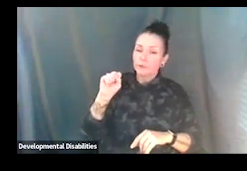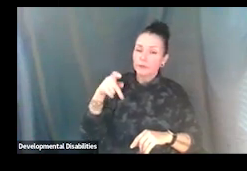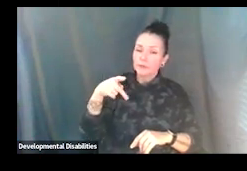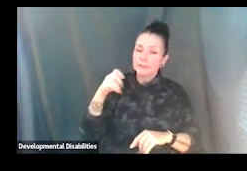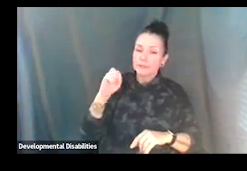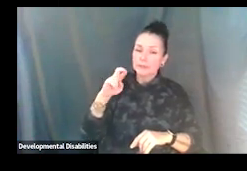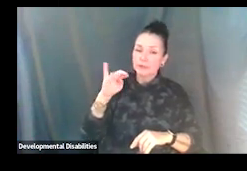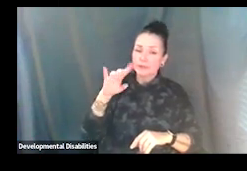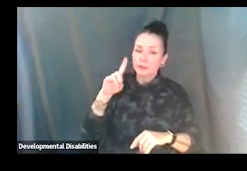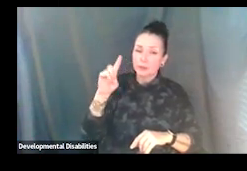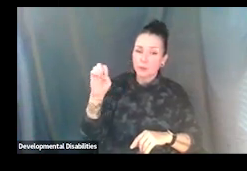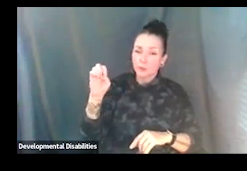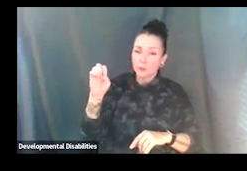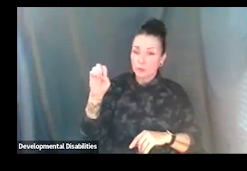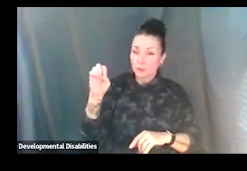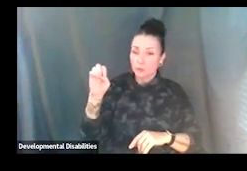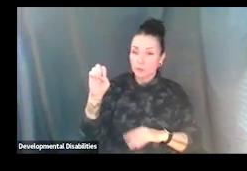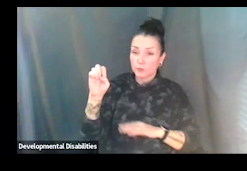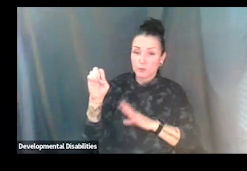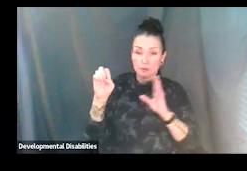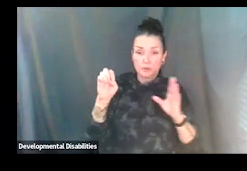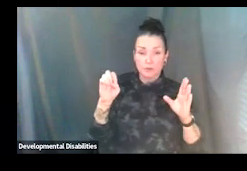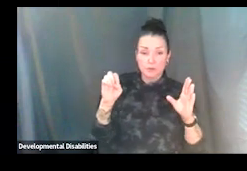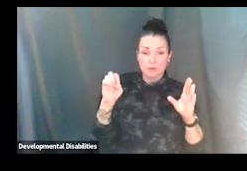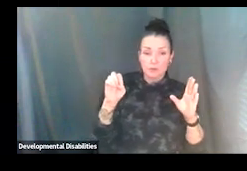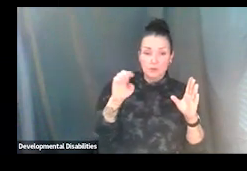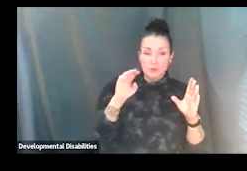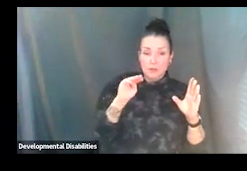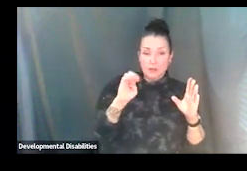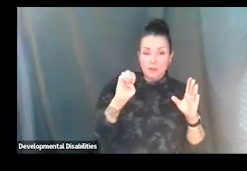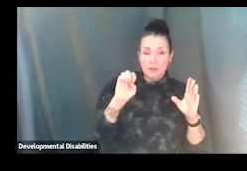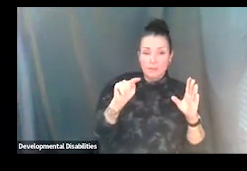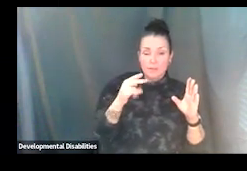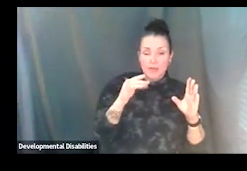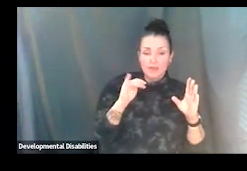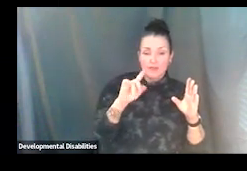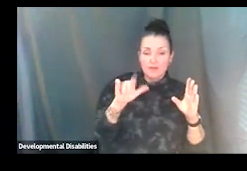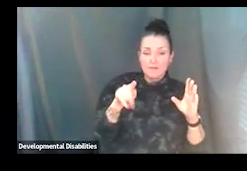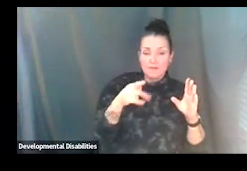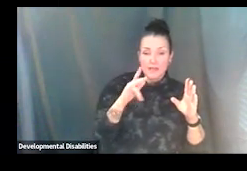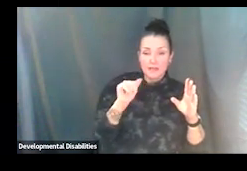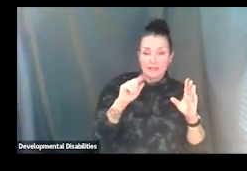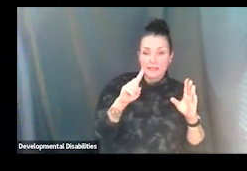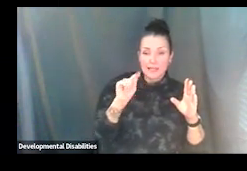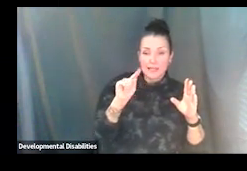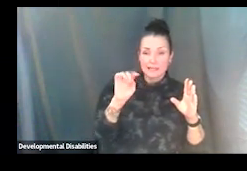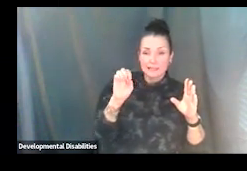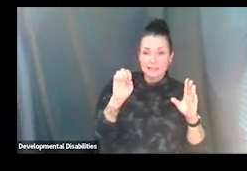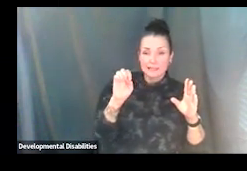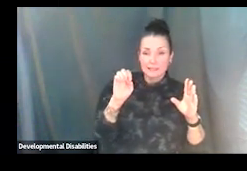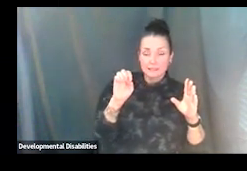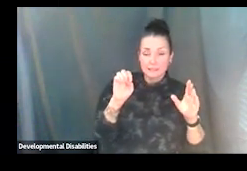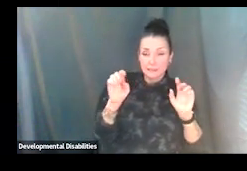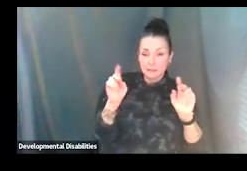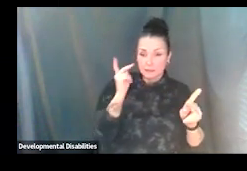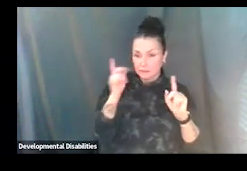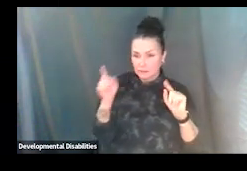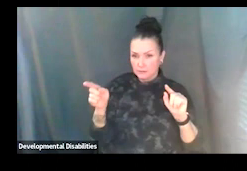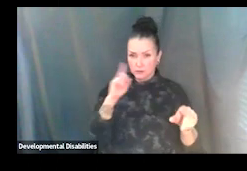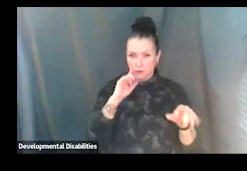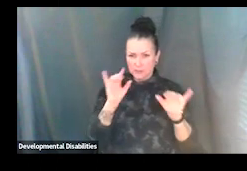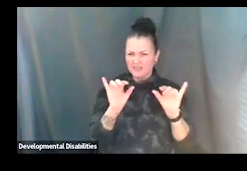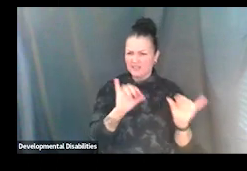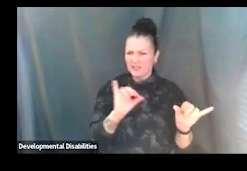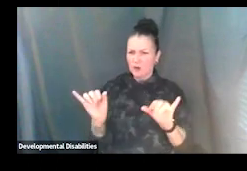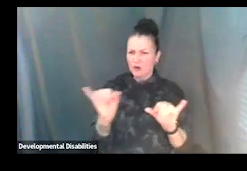study, different samples, different goals, things like that. So we shouldn't necessarily compare them directly, but if we do, they look pretty